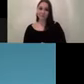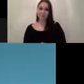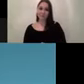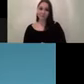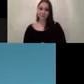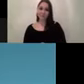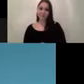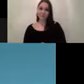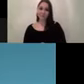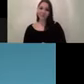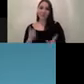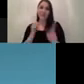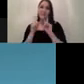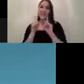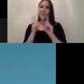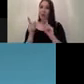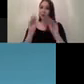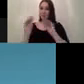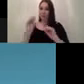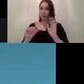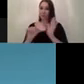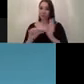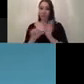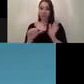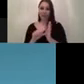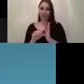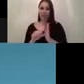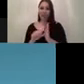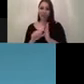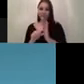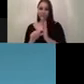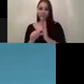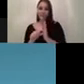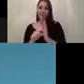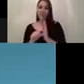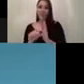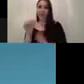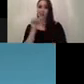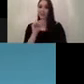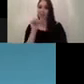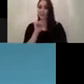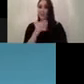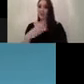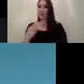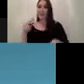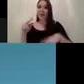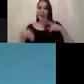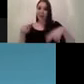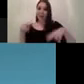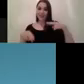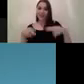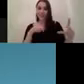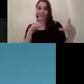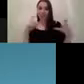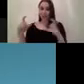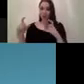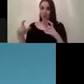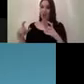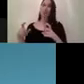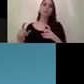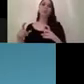there are open source data sets and open source models out there that could do some analysis of pictures of